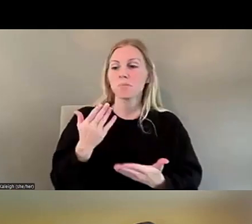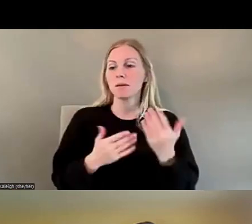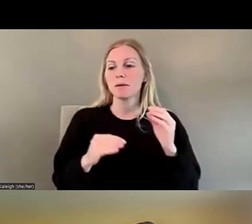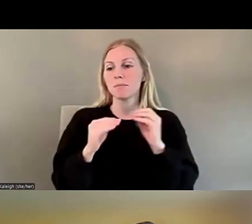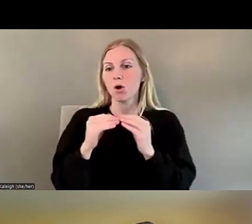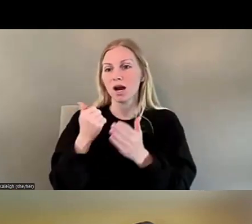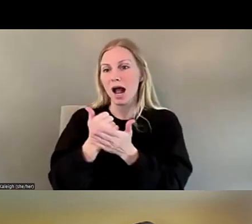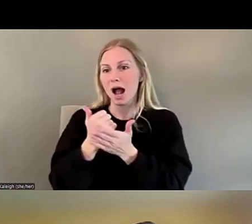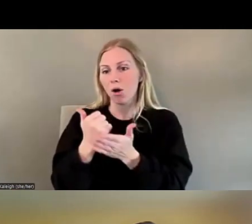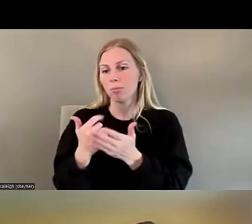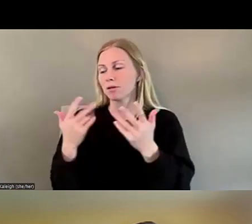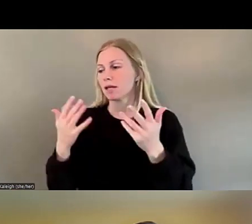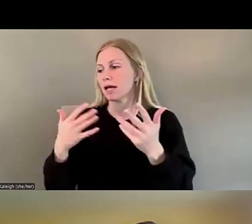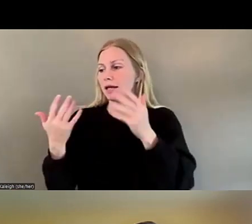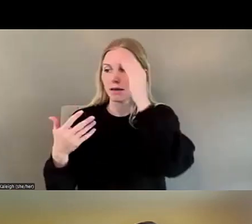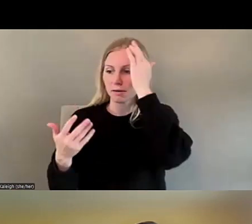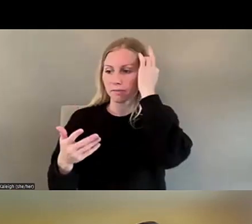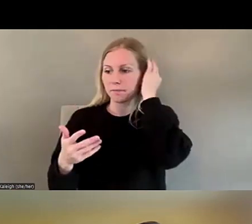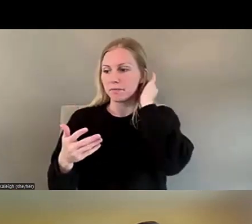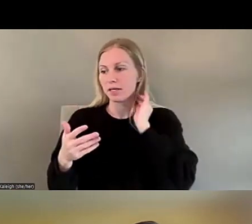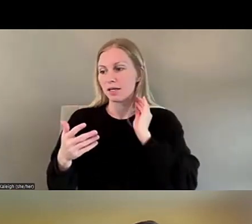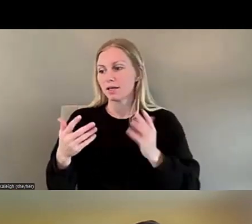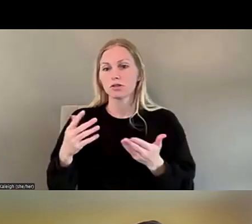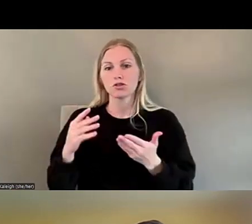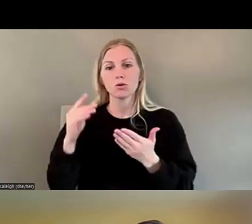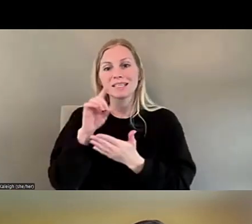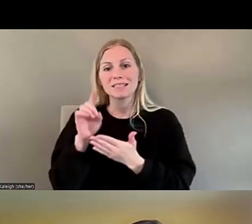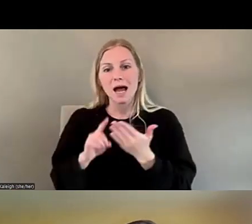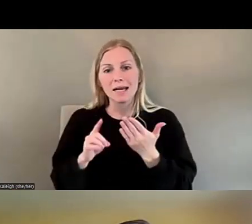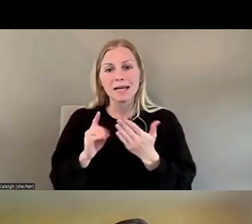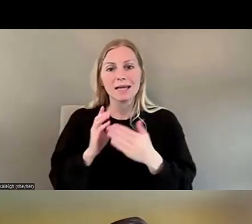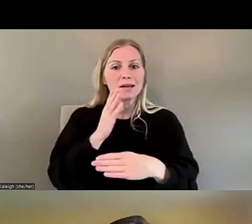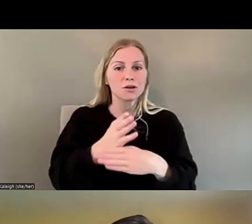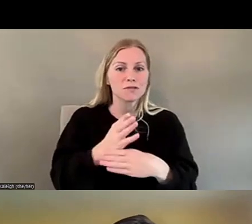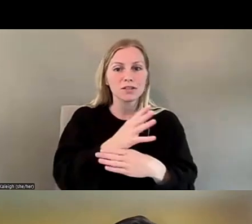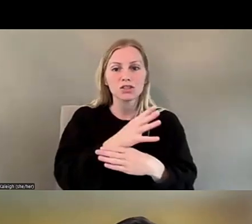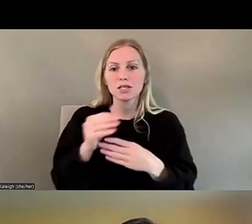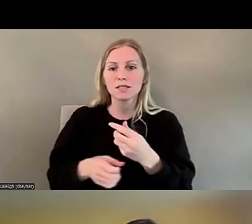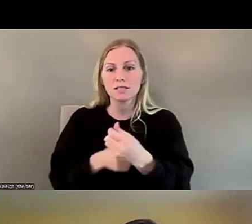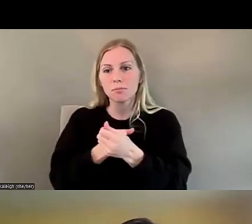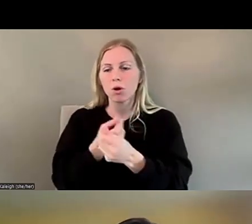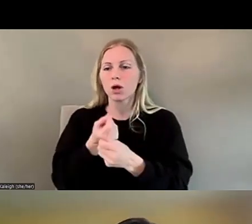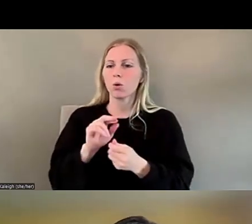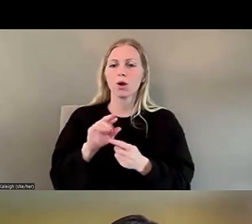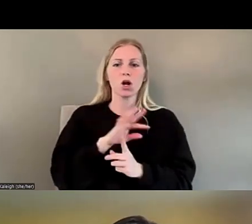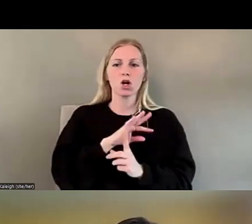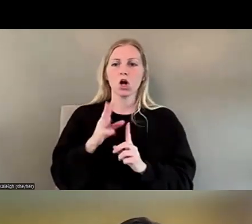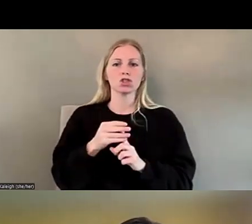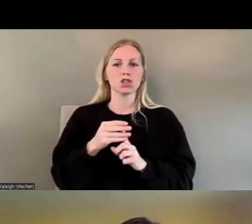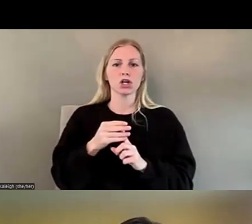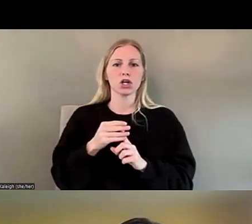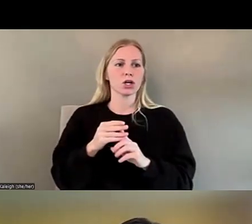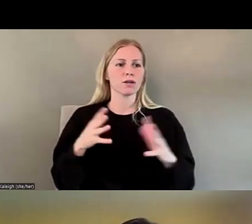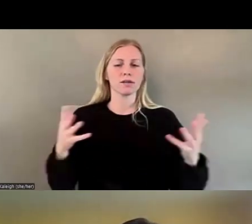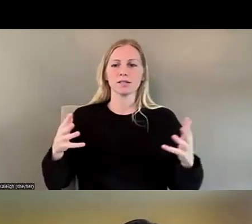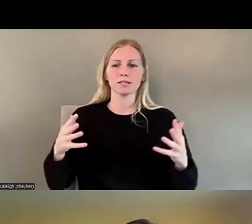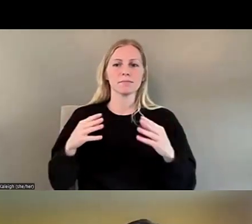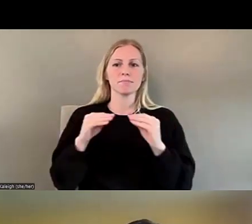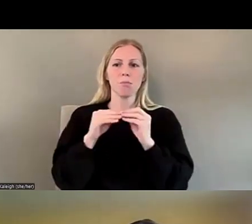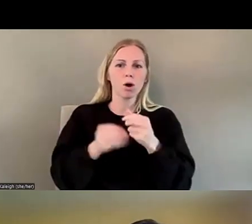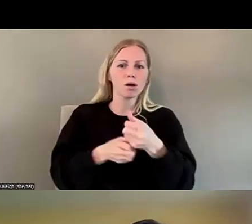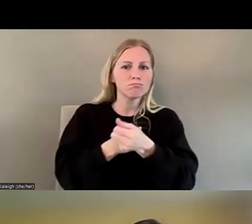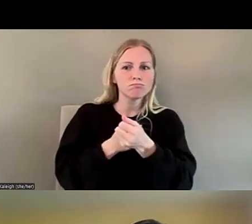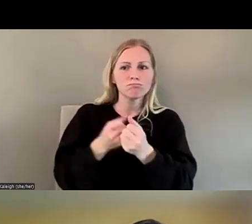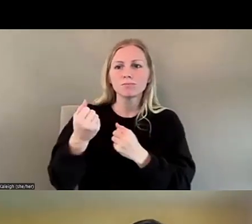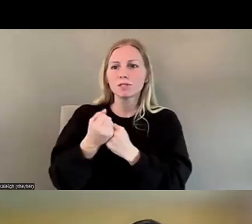dividing designing interventions and supports, or just a culture that's more supportive and kind of makes a